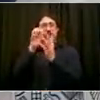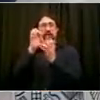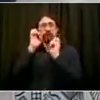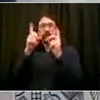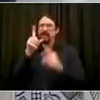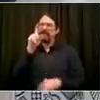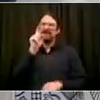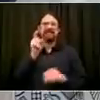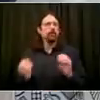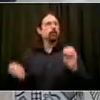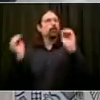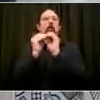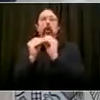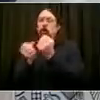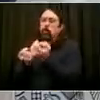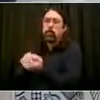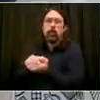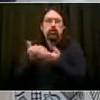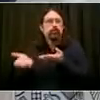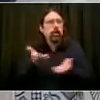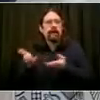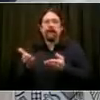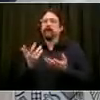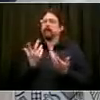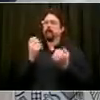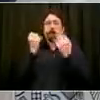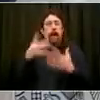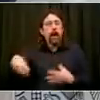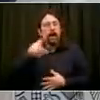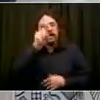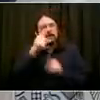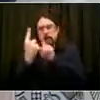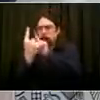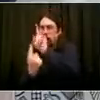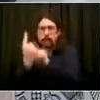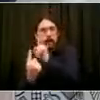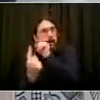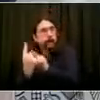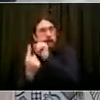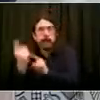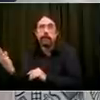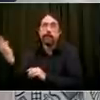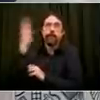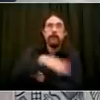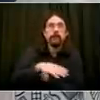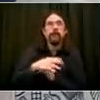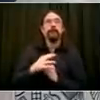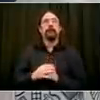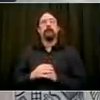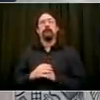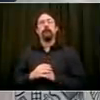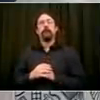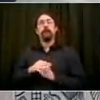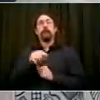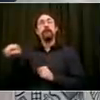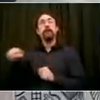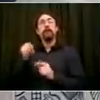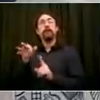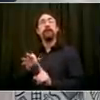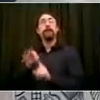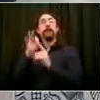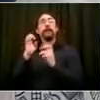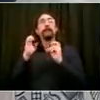kids. Again, my plan is to come back in a matter of days with an update to the people of this city of how this is going